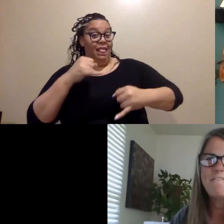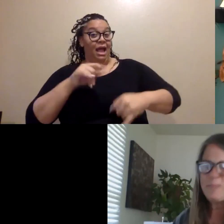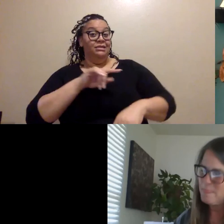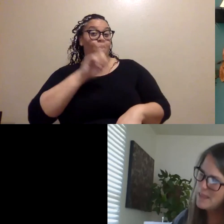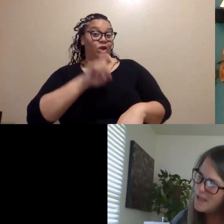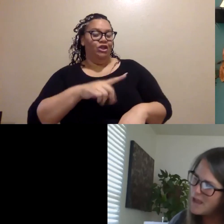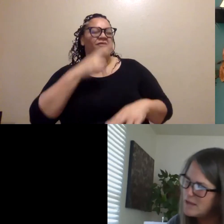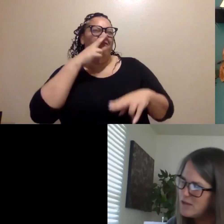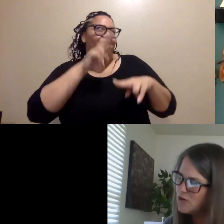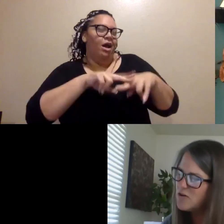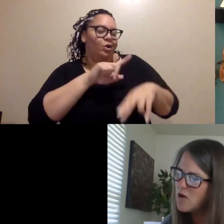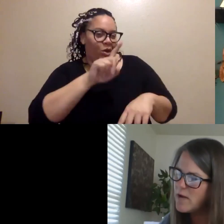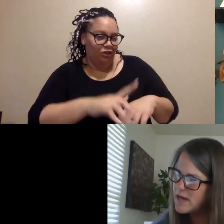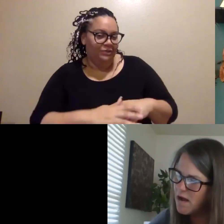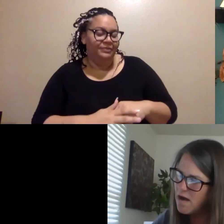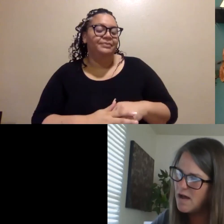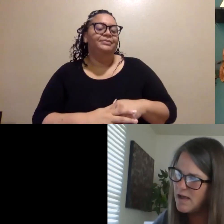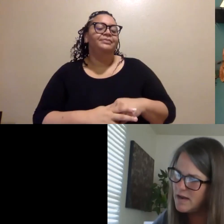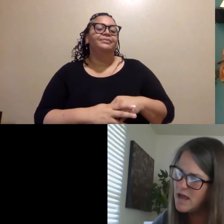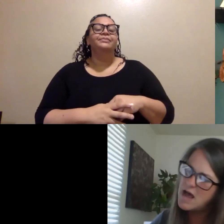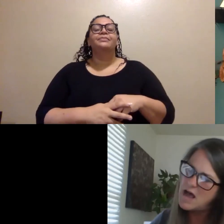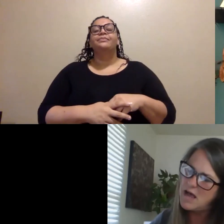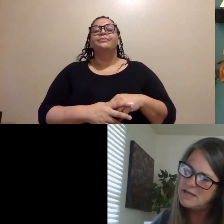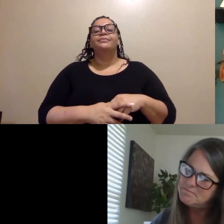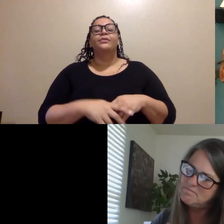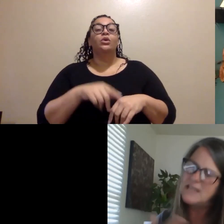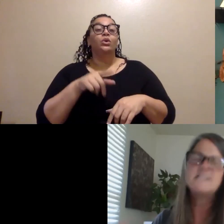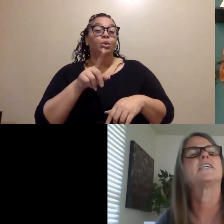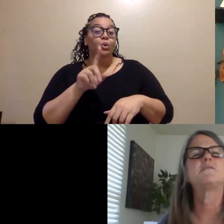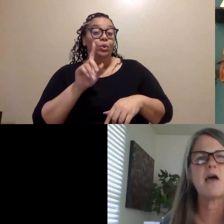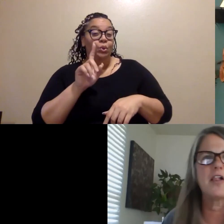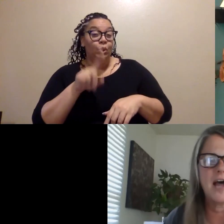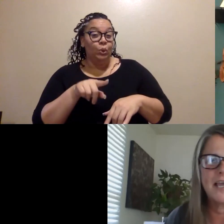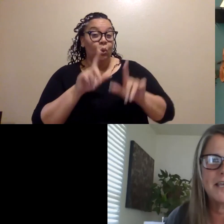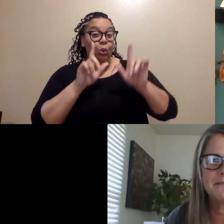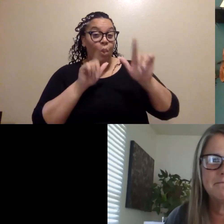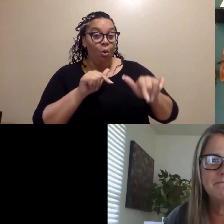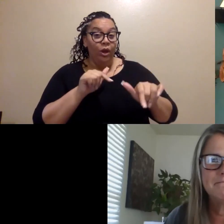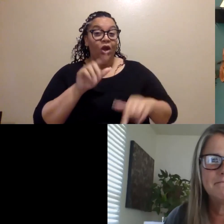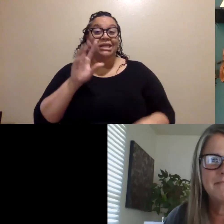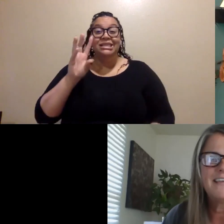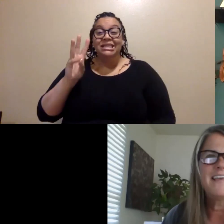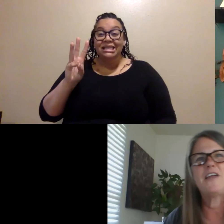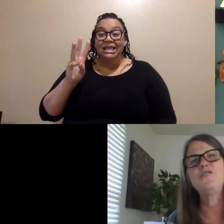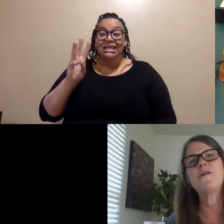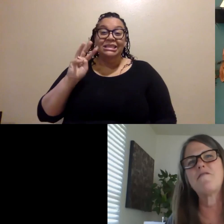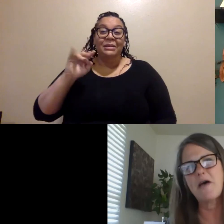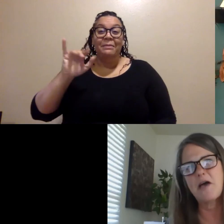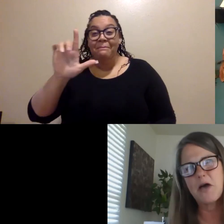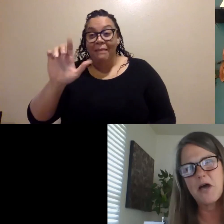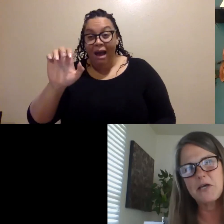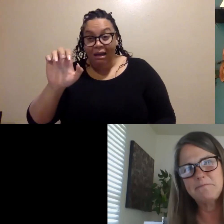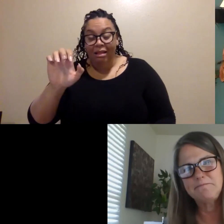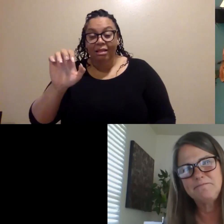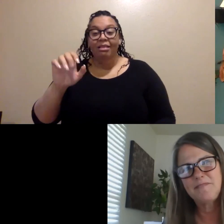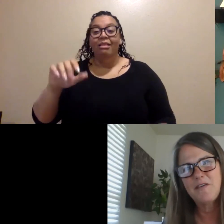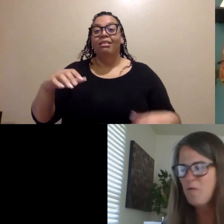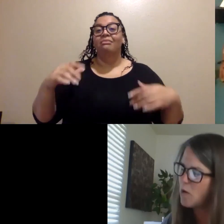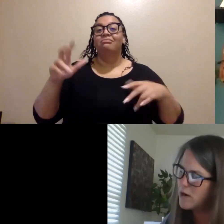question. Mm-hmm. You're going on a 6-mile hike and you have a